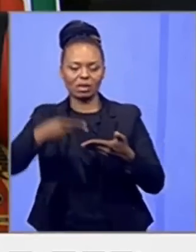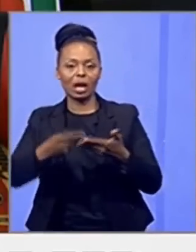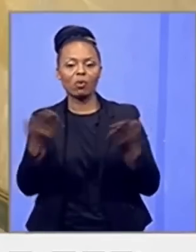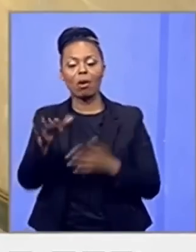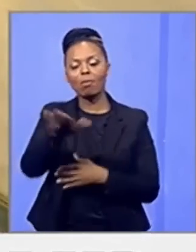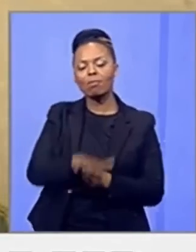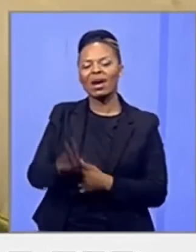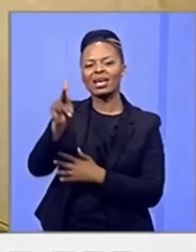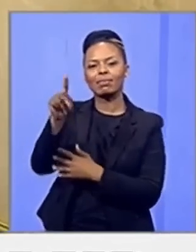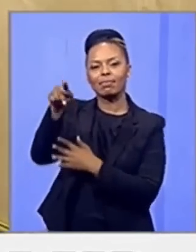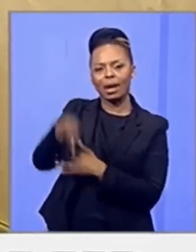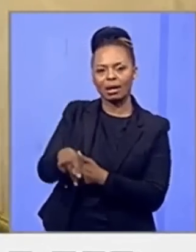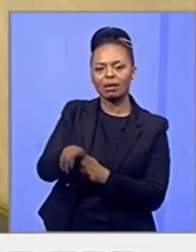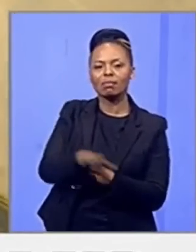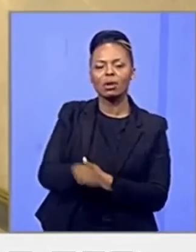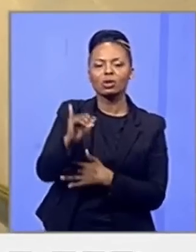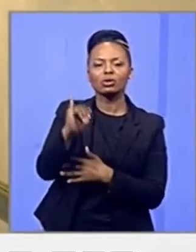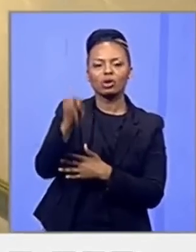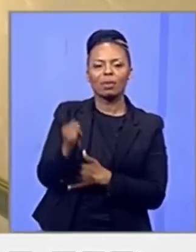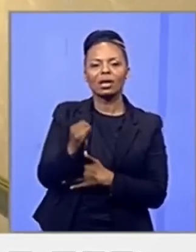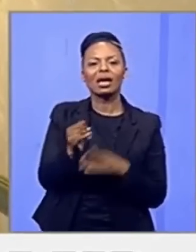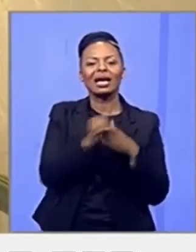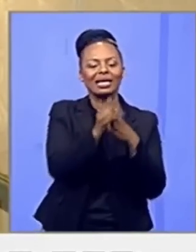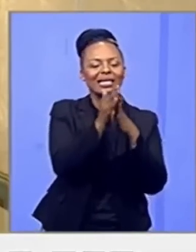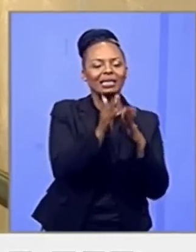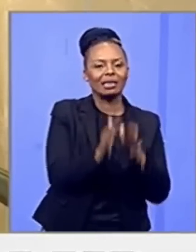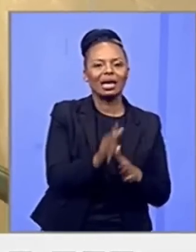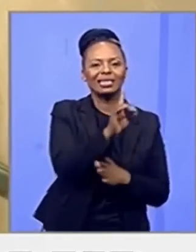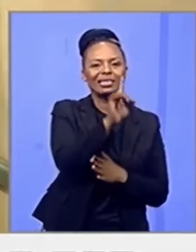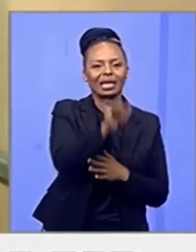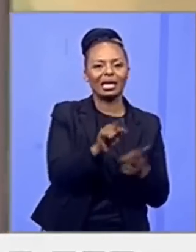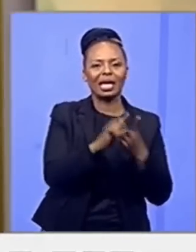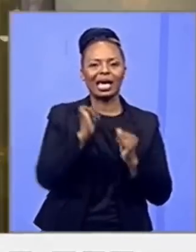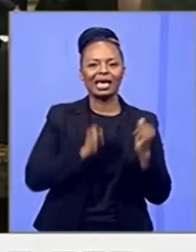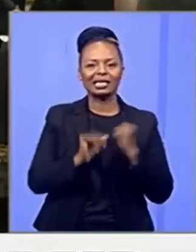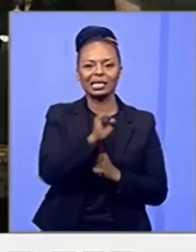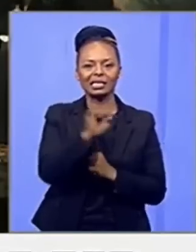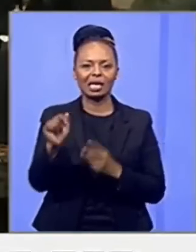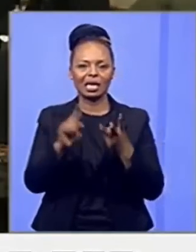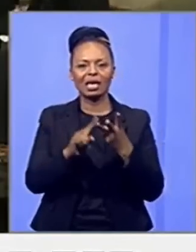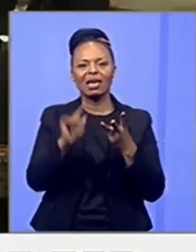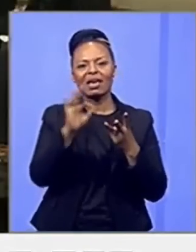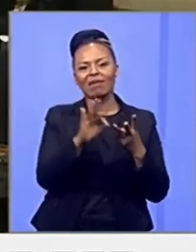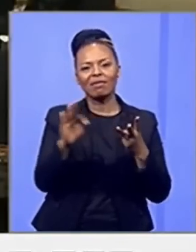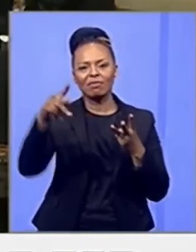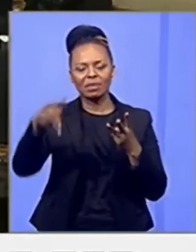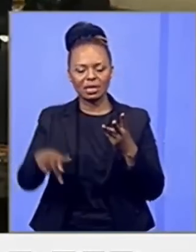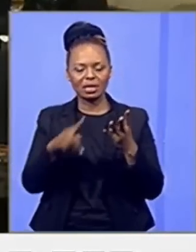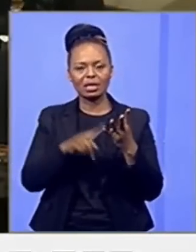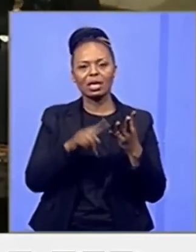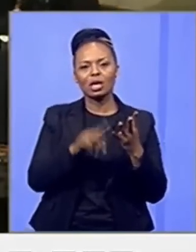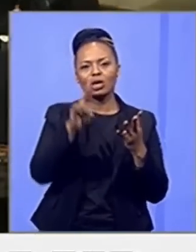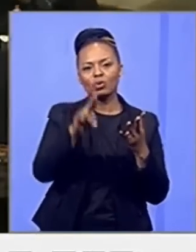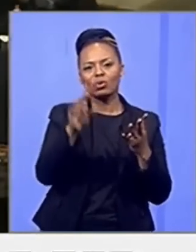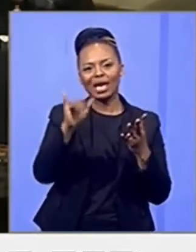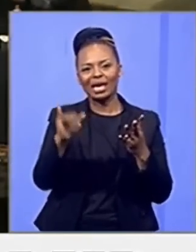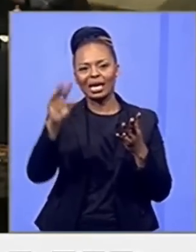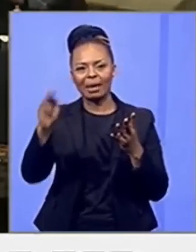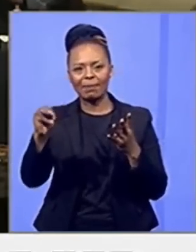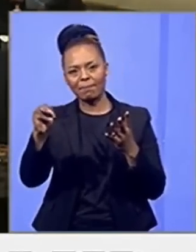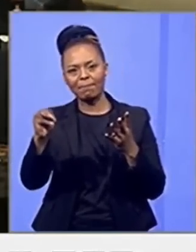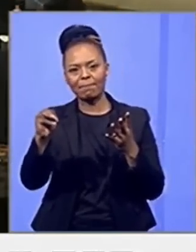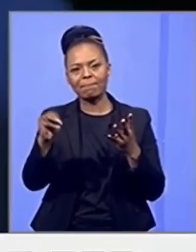ka bohlabela bja Johannesburg ke baetapele ba DA, Action SA, Freedom Front Plus, United